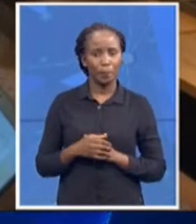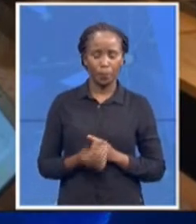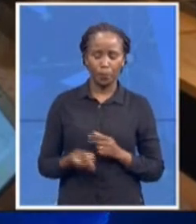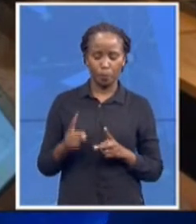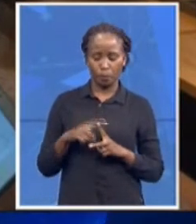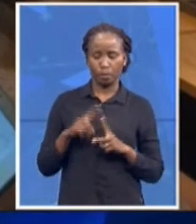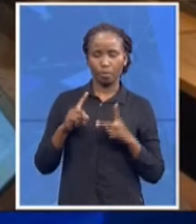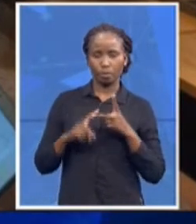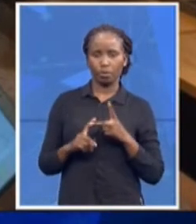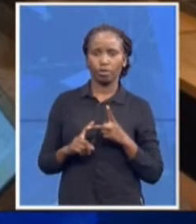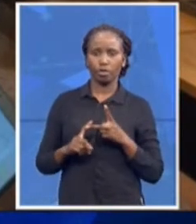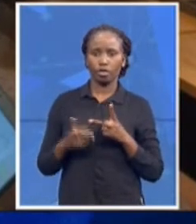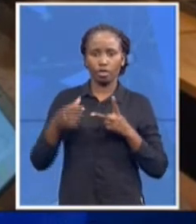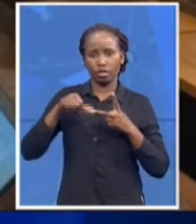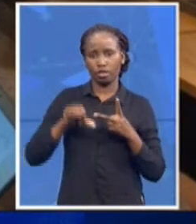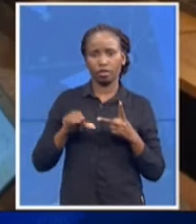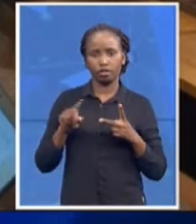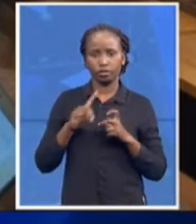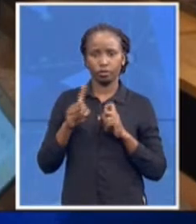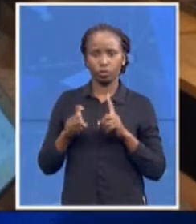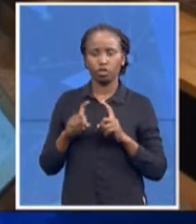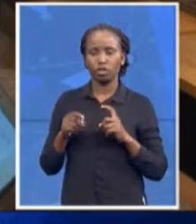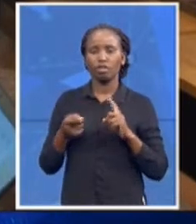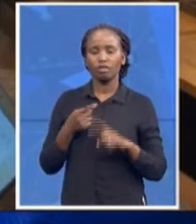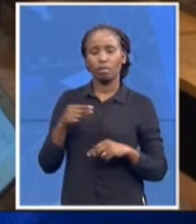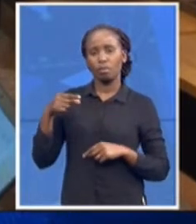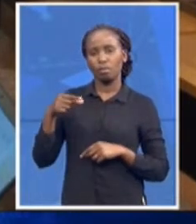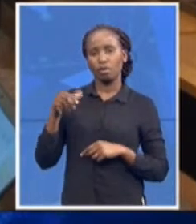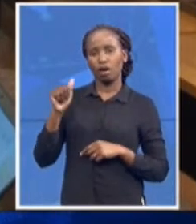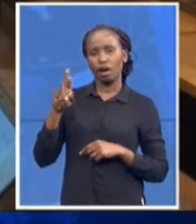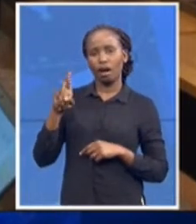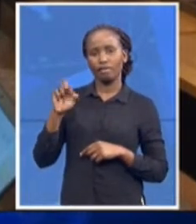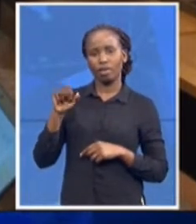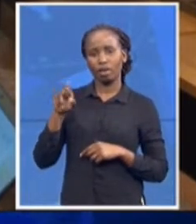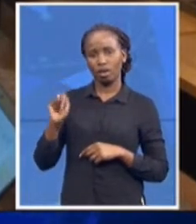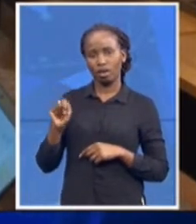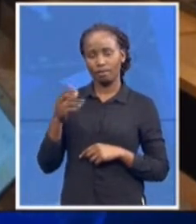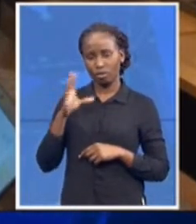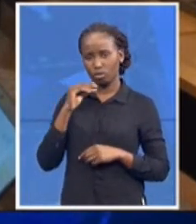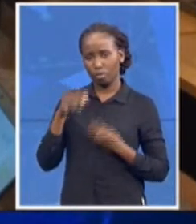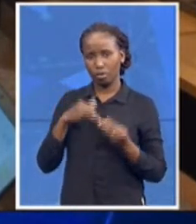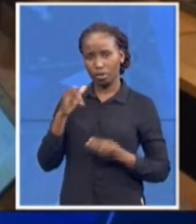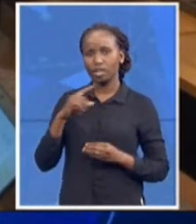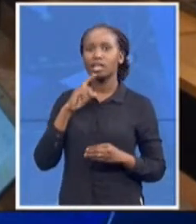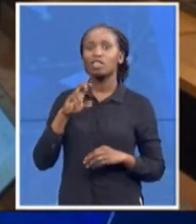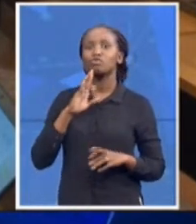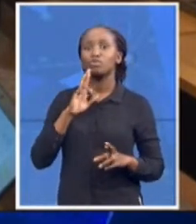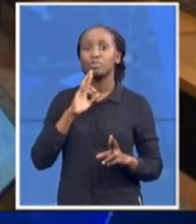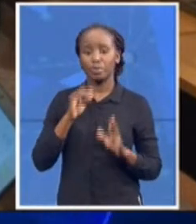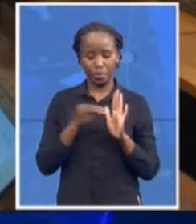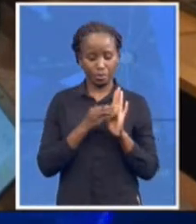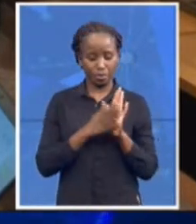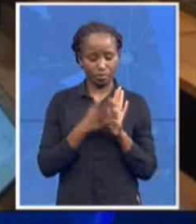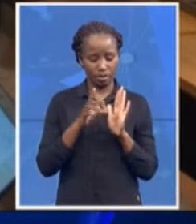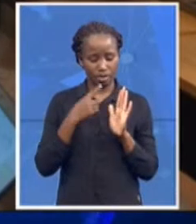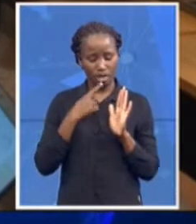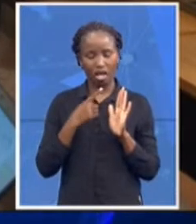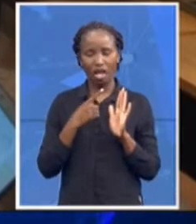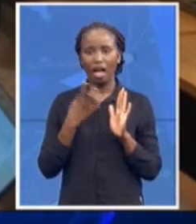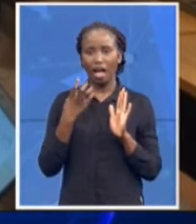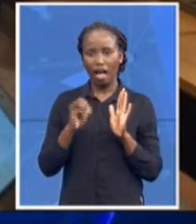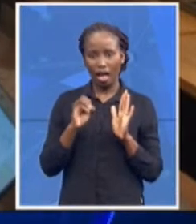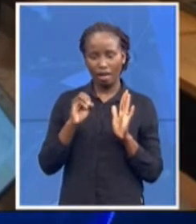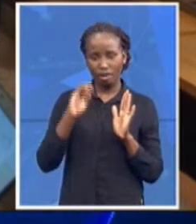spoke about this, asked about this. The report also talks about conflict of interest in respect of some